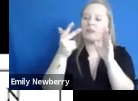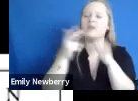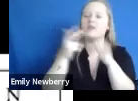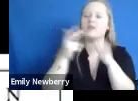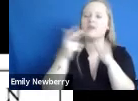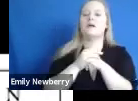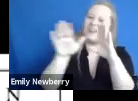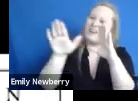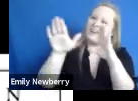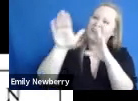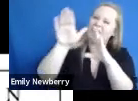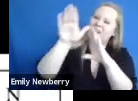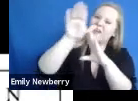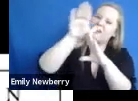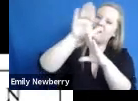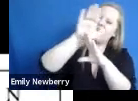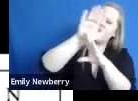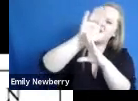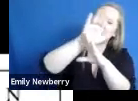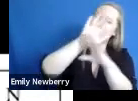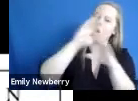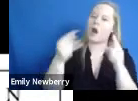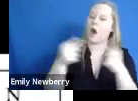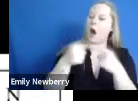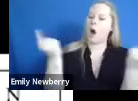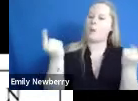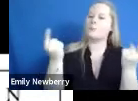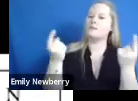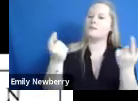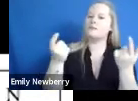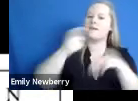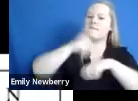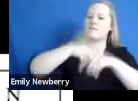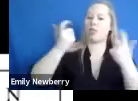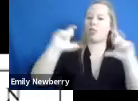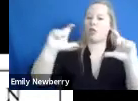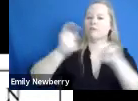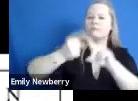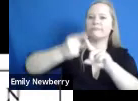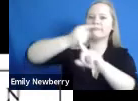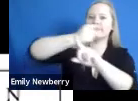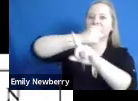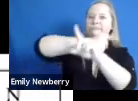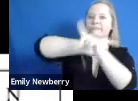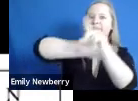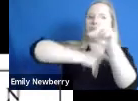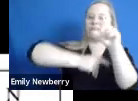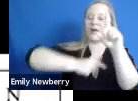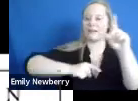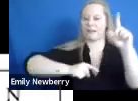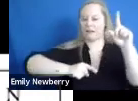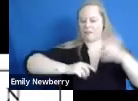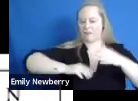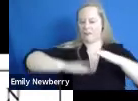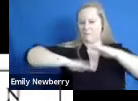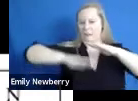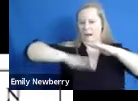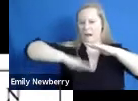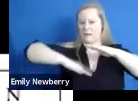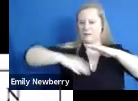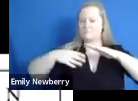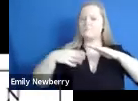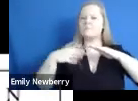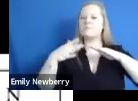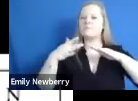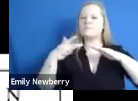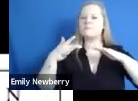like counterclockwise. Actually, you can see right there on the legend. And you can see on the bottom, we haven't developed the light blue and the gray areas